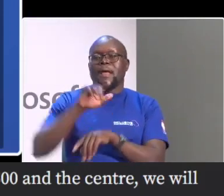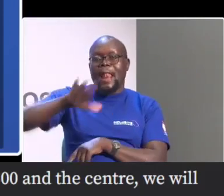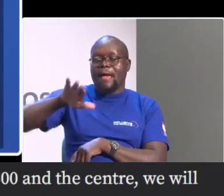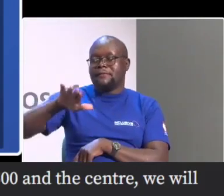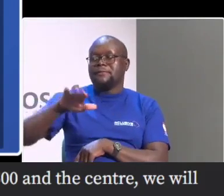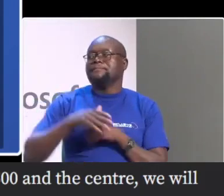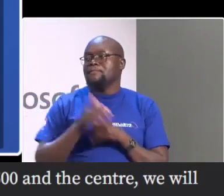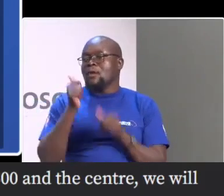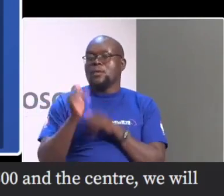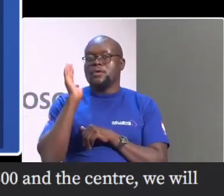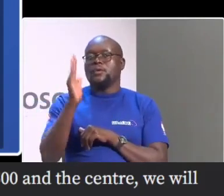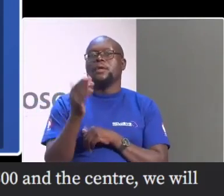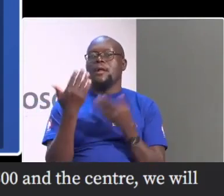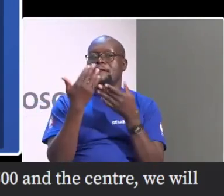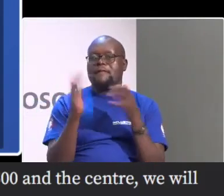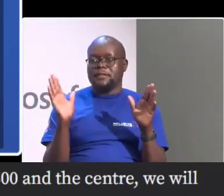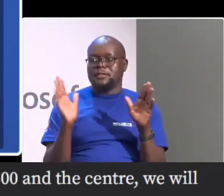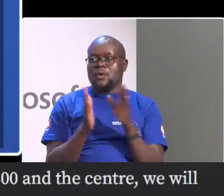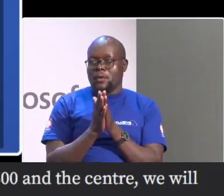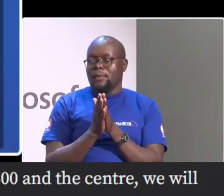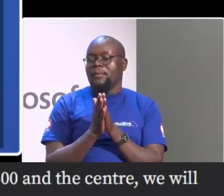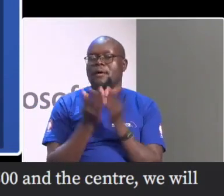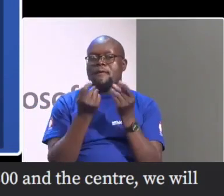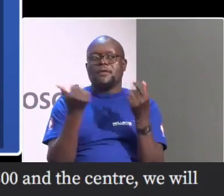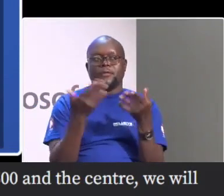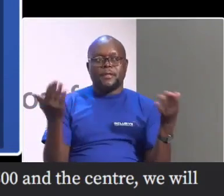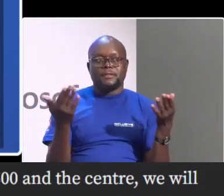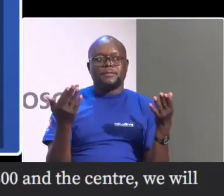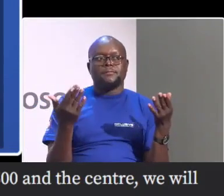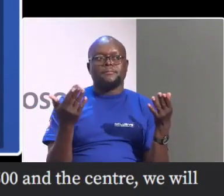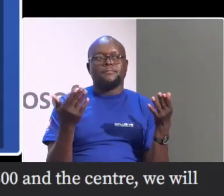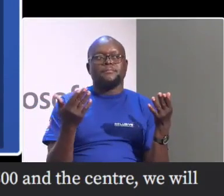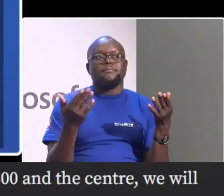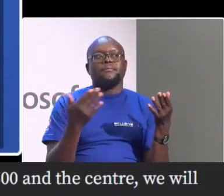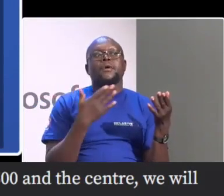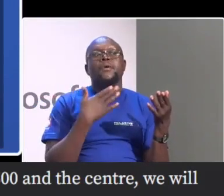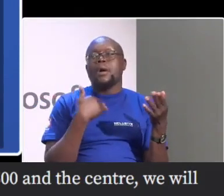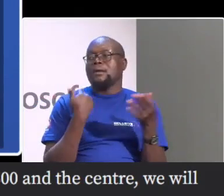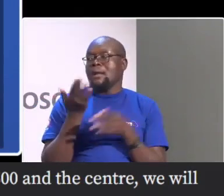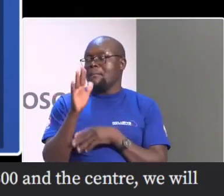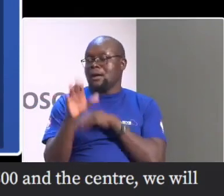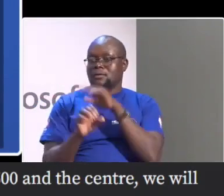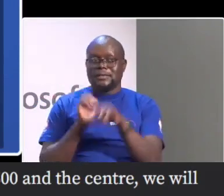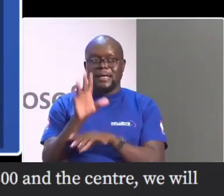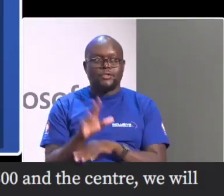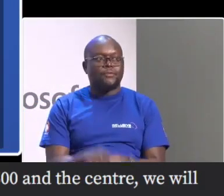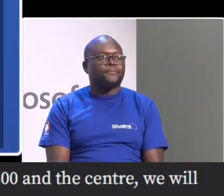left, which we'll just finish off with a couple of things. So if we could go back to the slideshow, thank you.